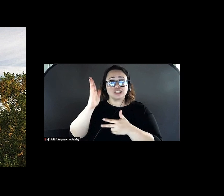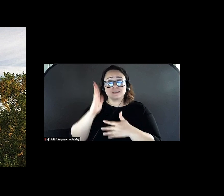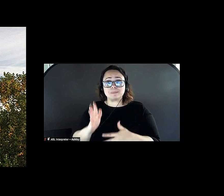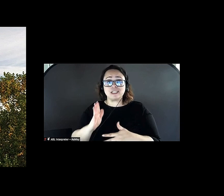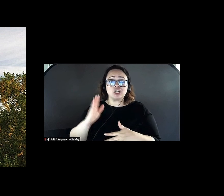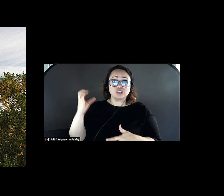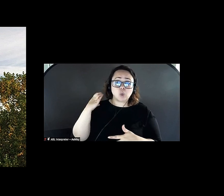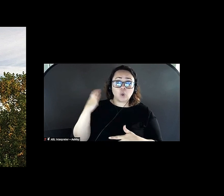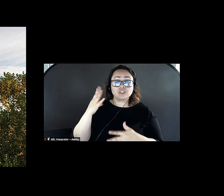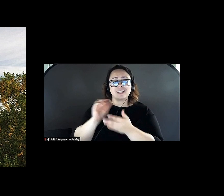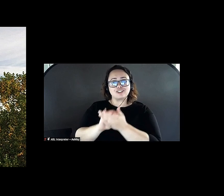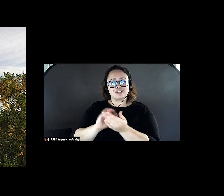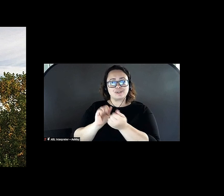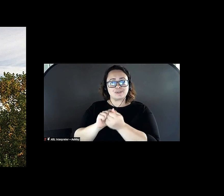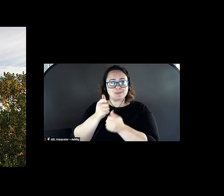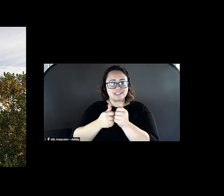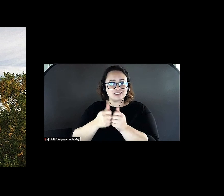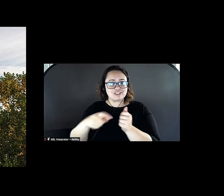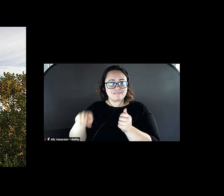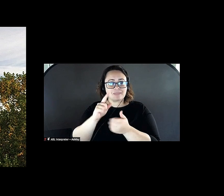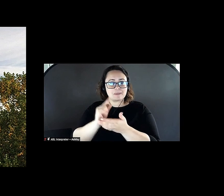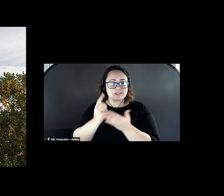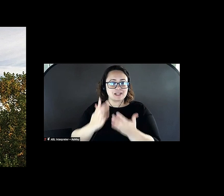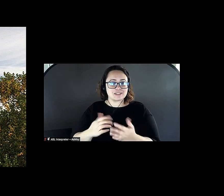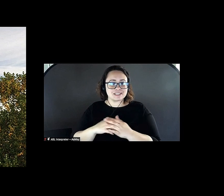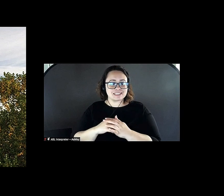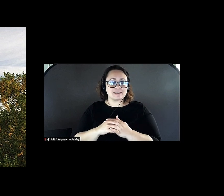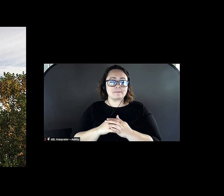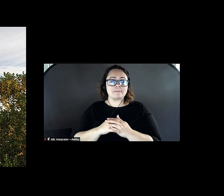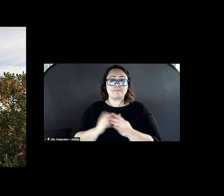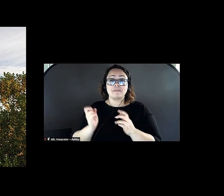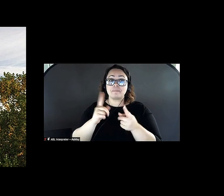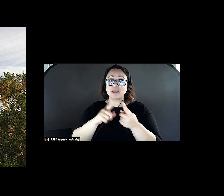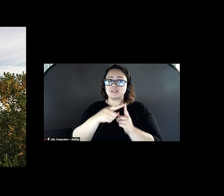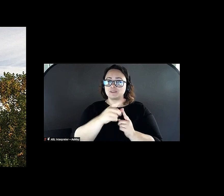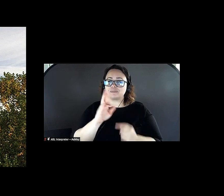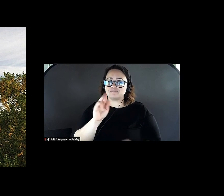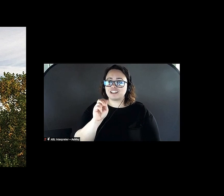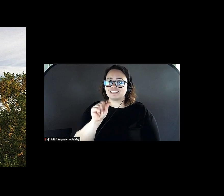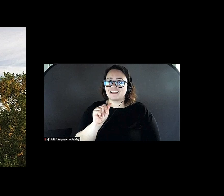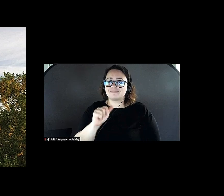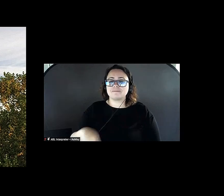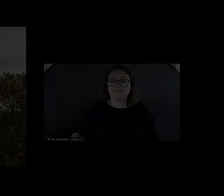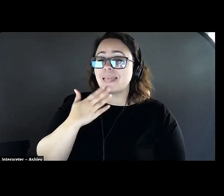and congratulations to each and every one of the graduates. Back to you, Brenda.